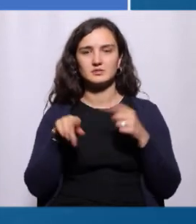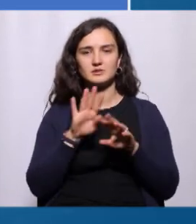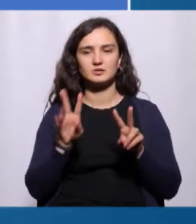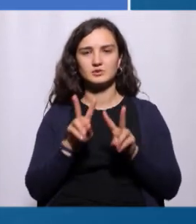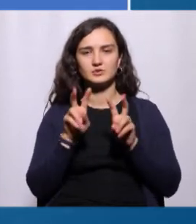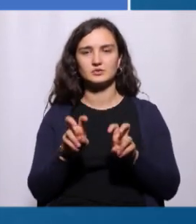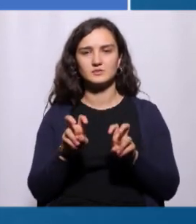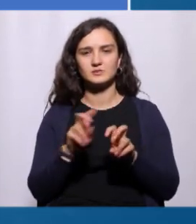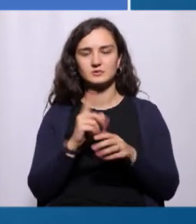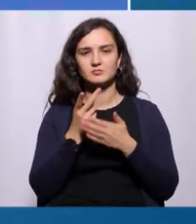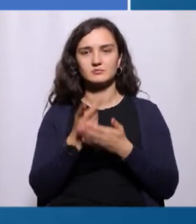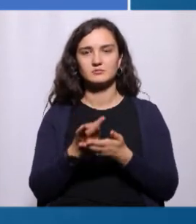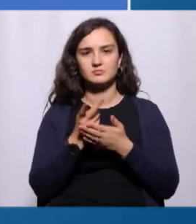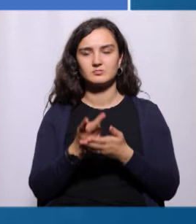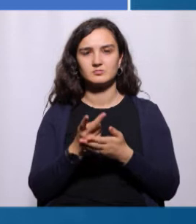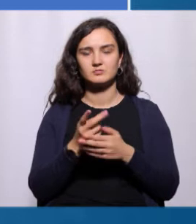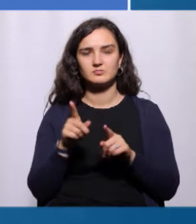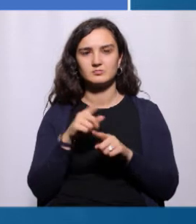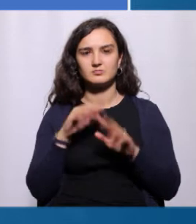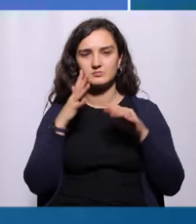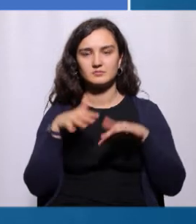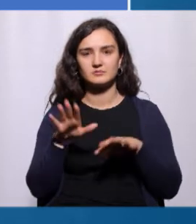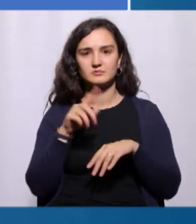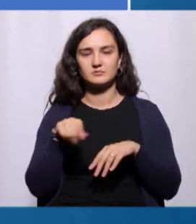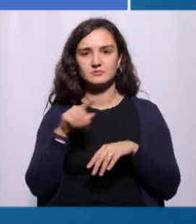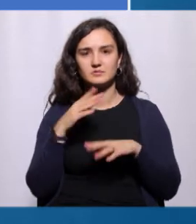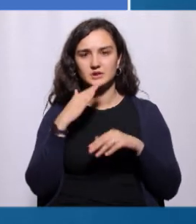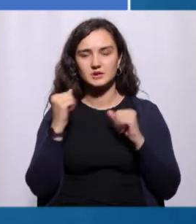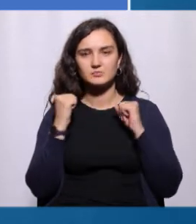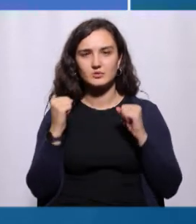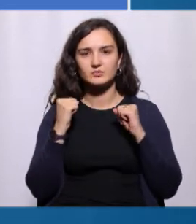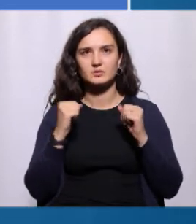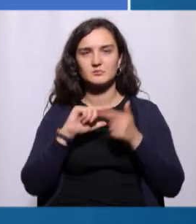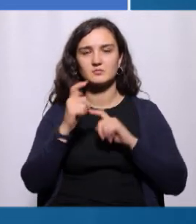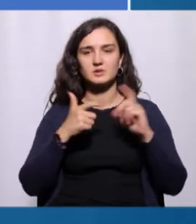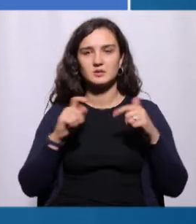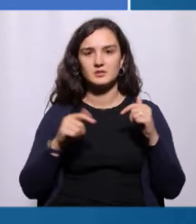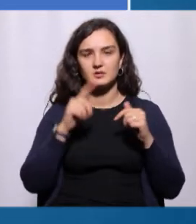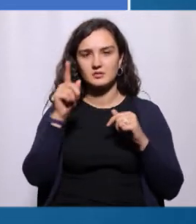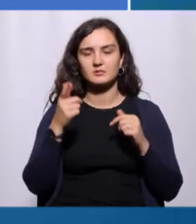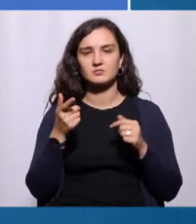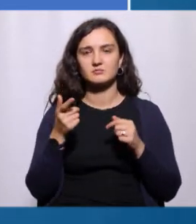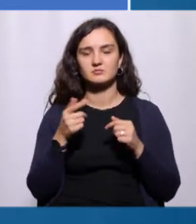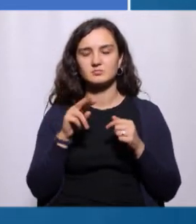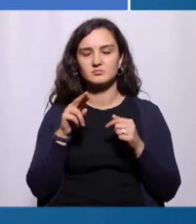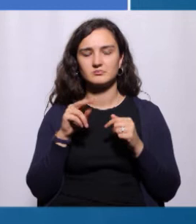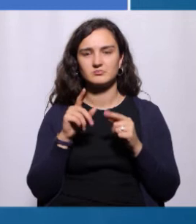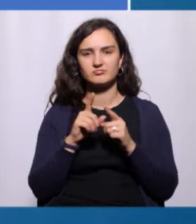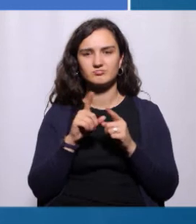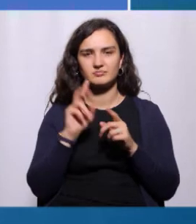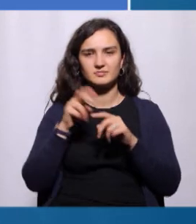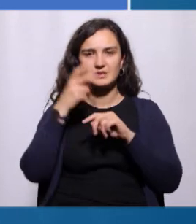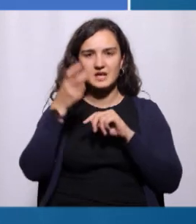mean just lying on a beach. Water sports, high mountain skiing, scuba diving, all